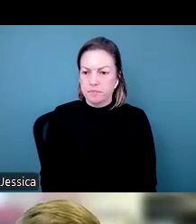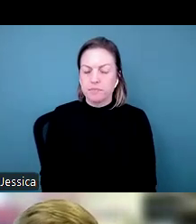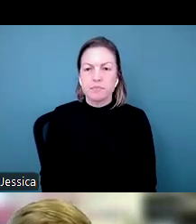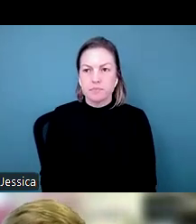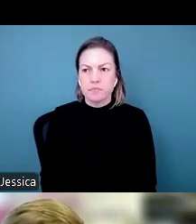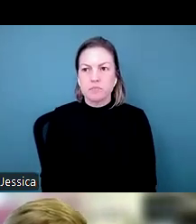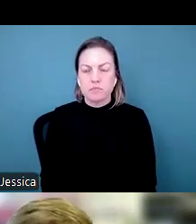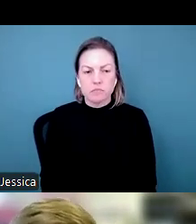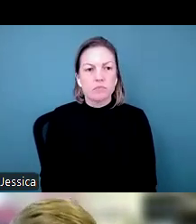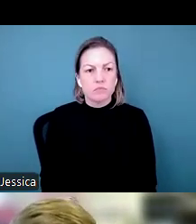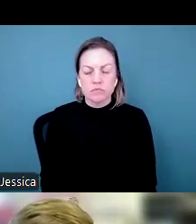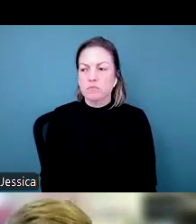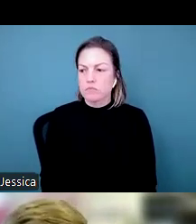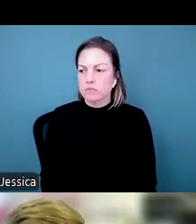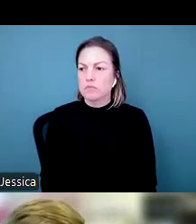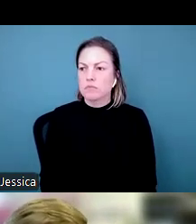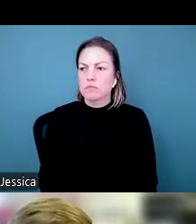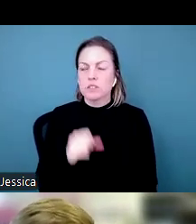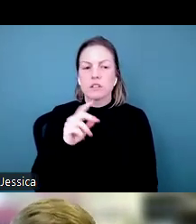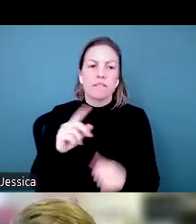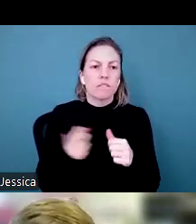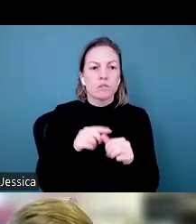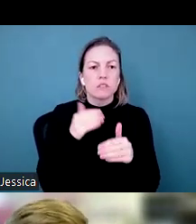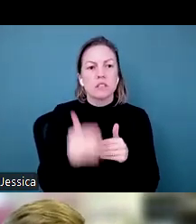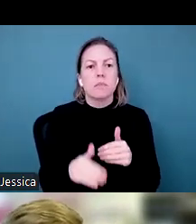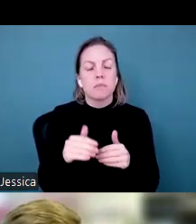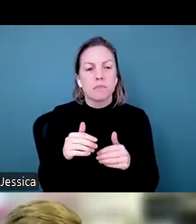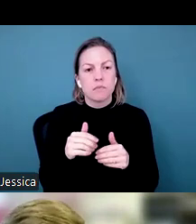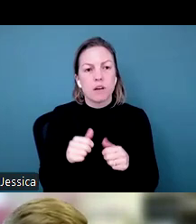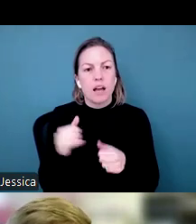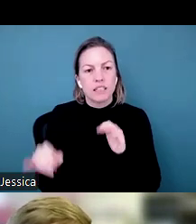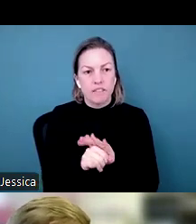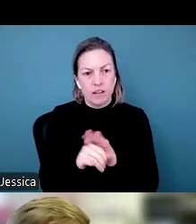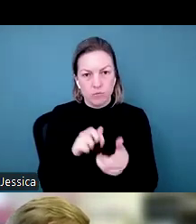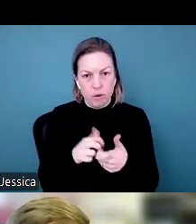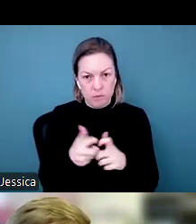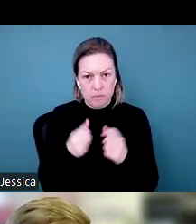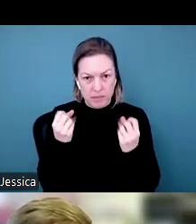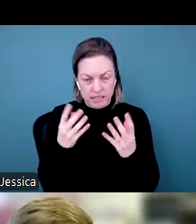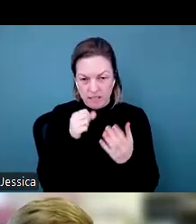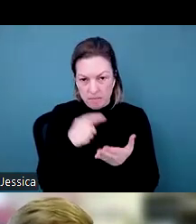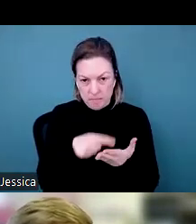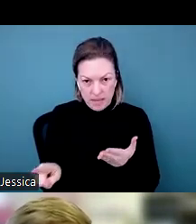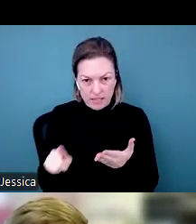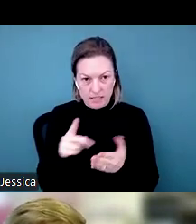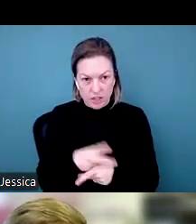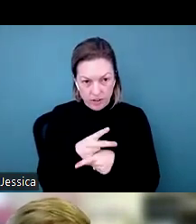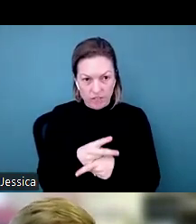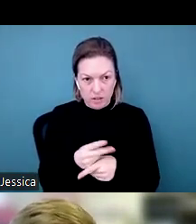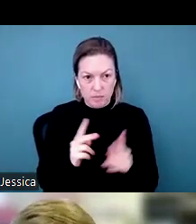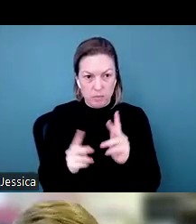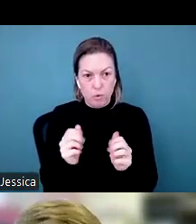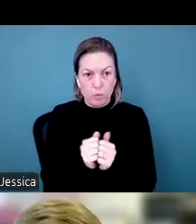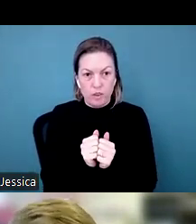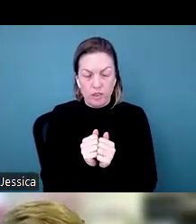So what the first step in this model generally is identifying the problem. Well, we know that there's many unpaid caregivers of persons with dementia. There's